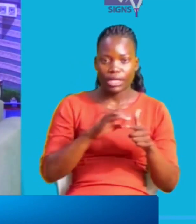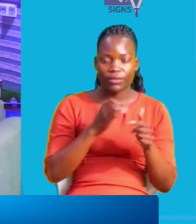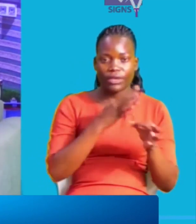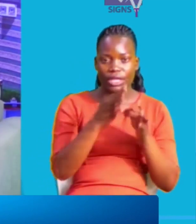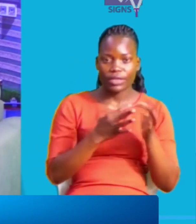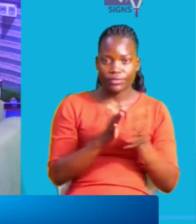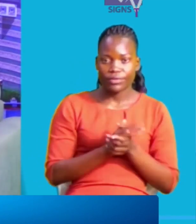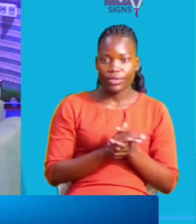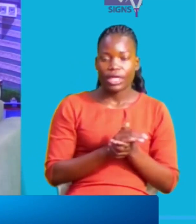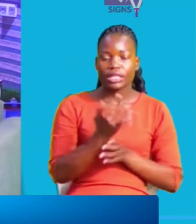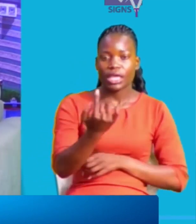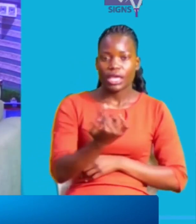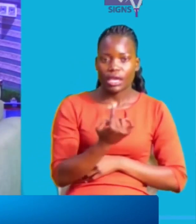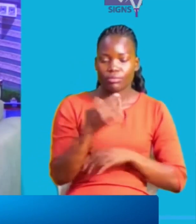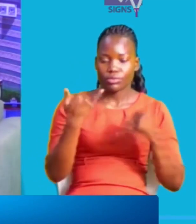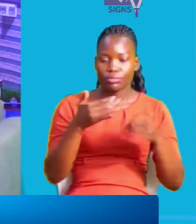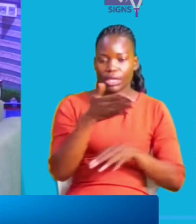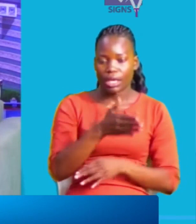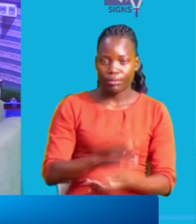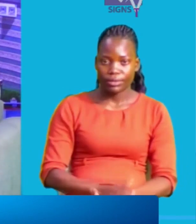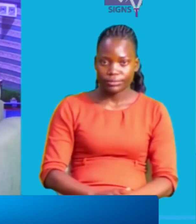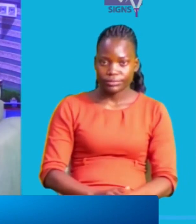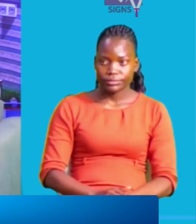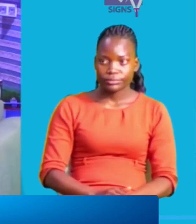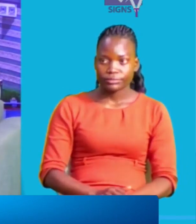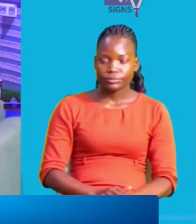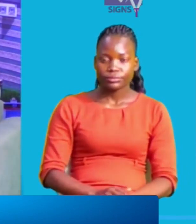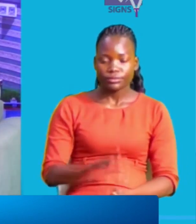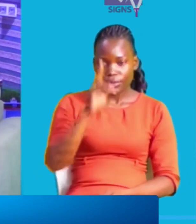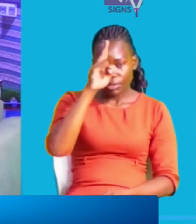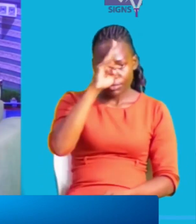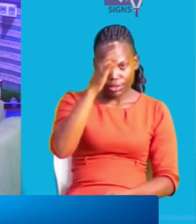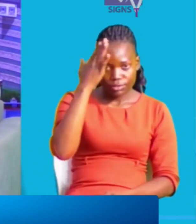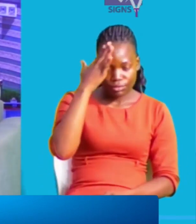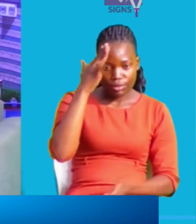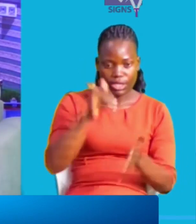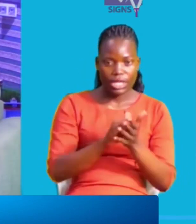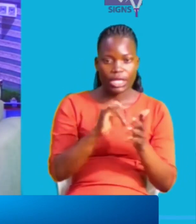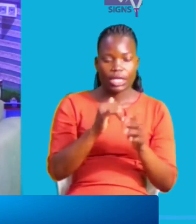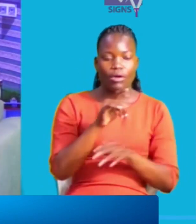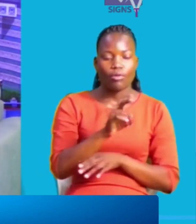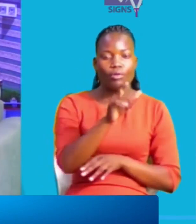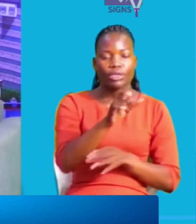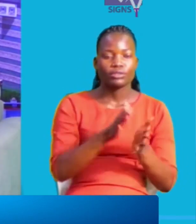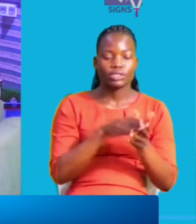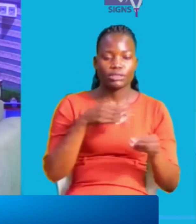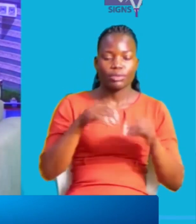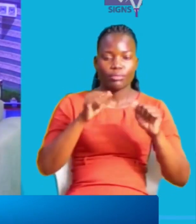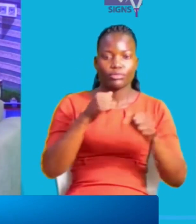darts, wakuja wacheze hapa. yeah. At least our maskati wajue even this person with disability they can do